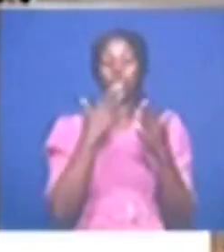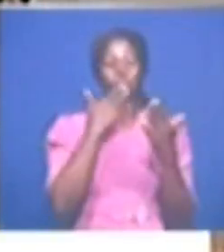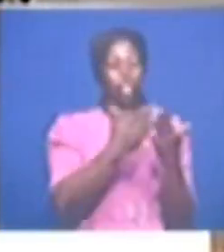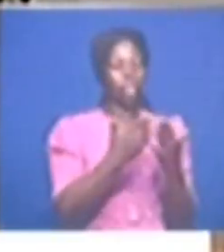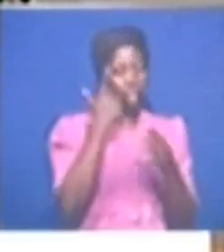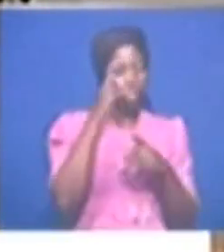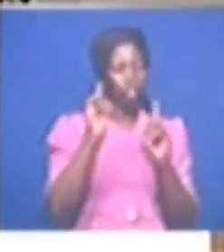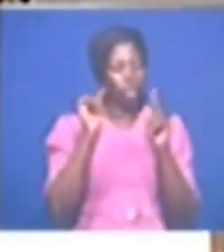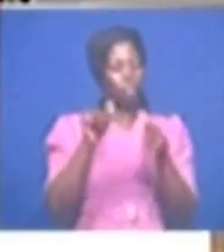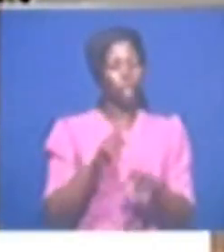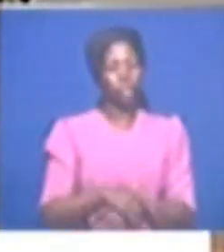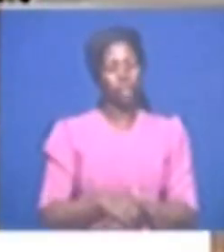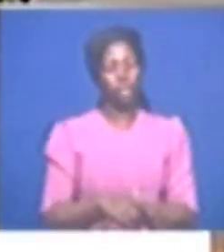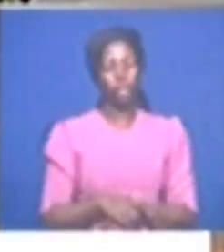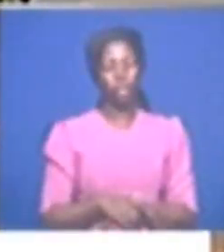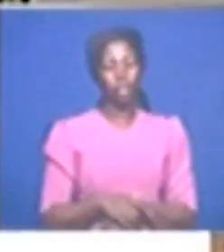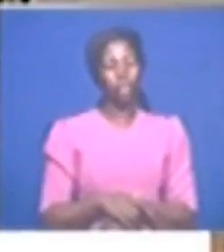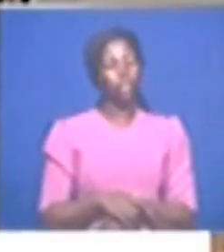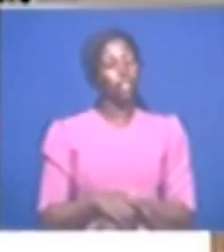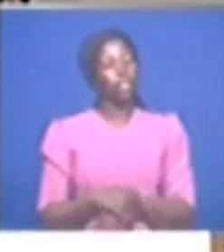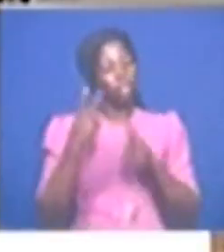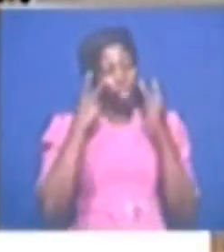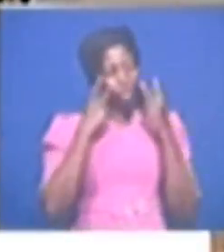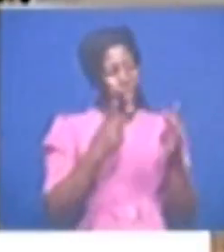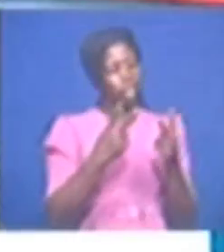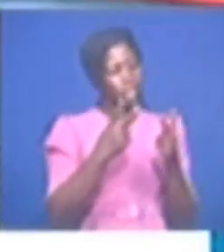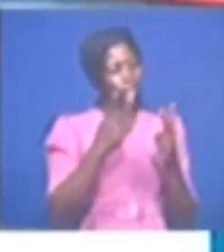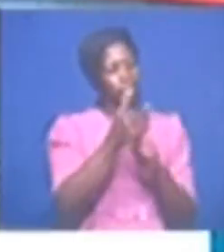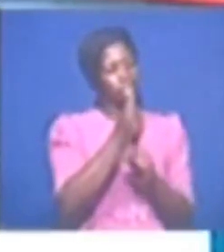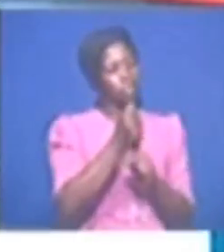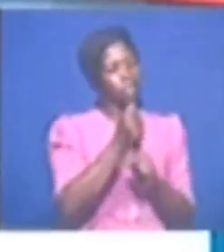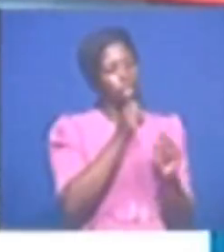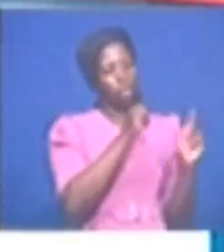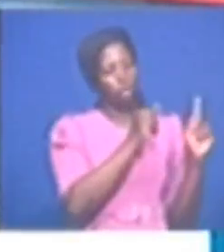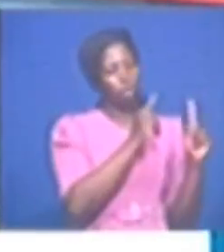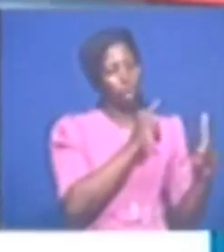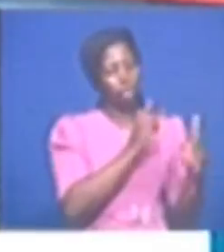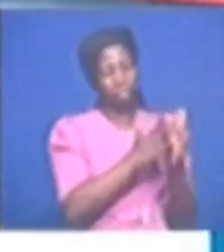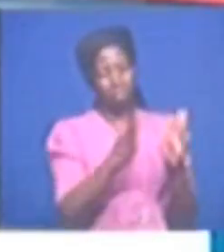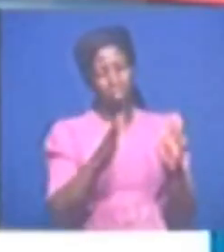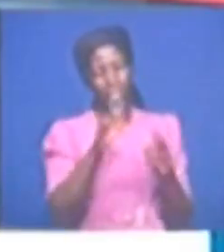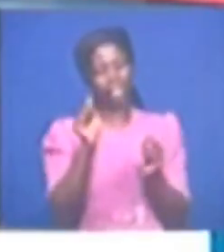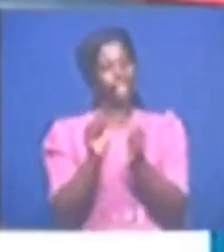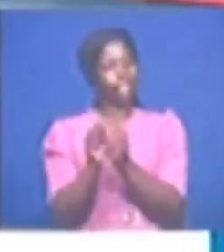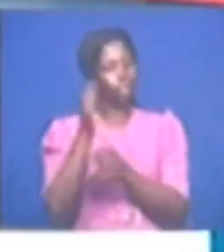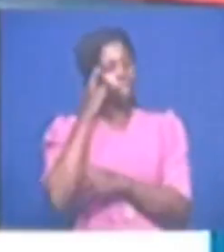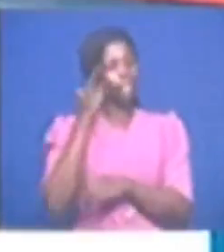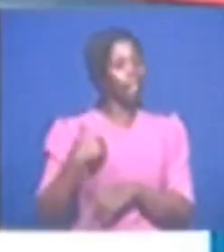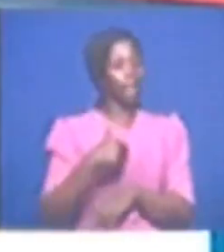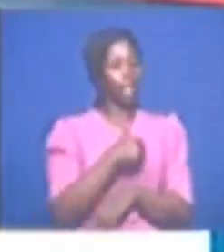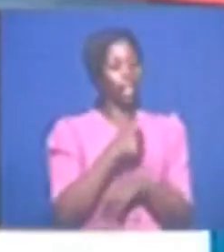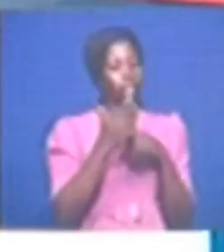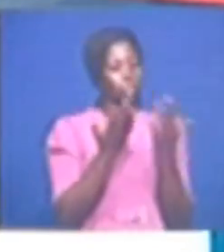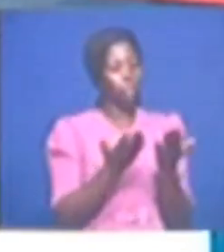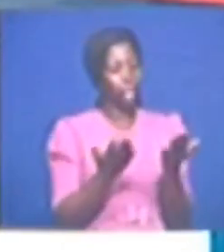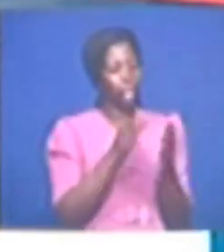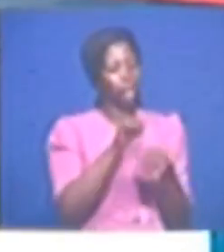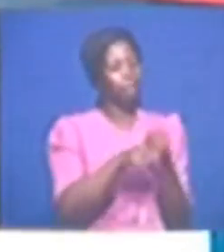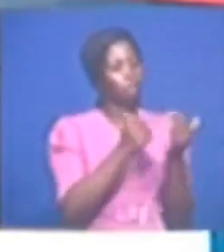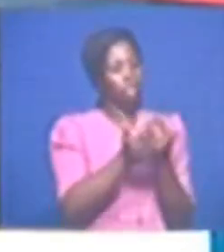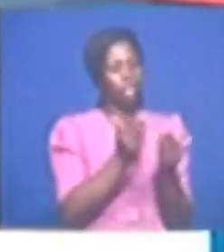today. All right, looking at a scorecard, on a scale of 1 to 10, in your perspective, where do you think we are in terms of taking care